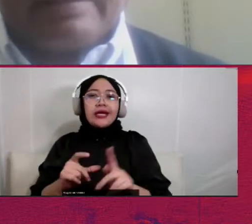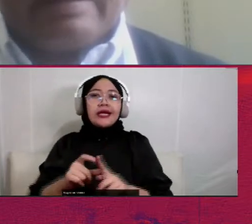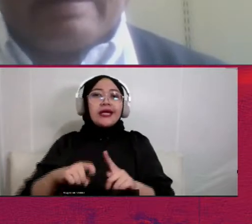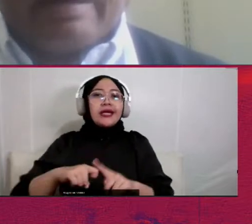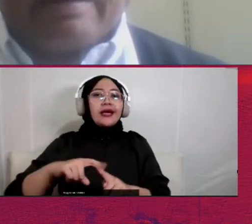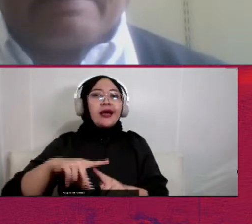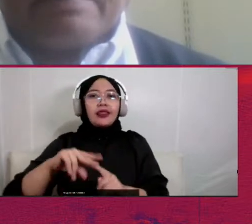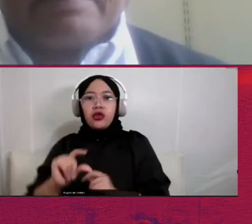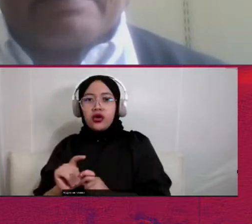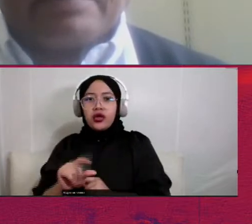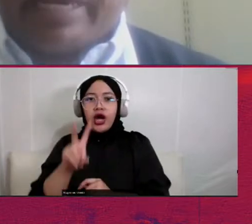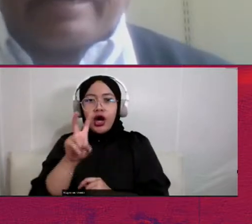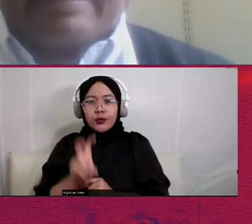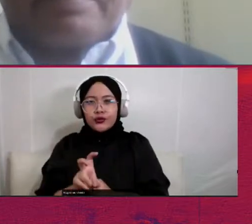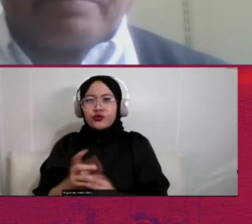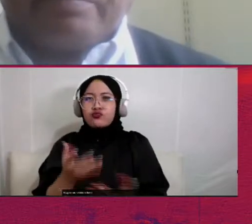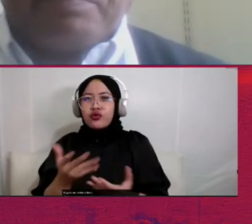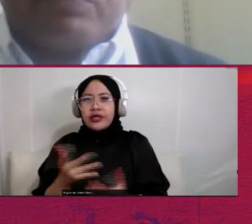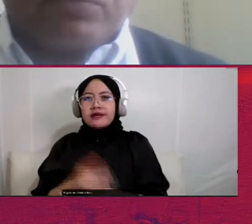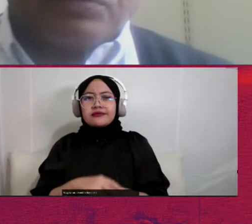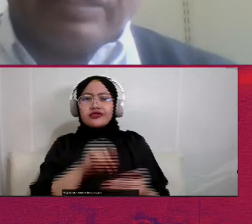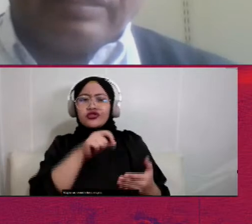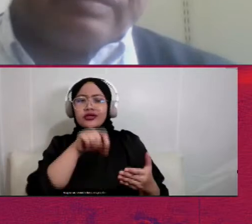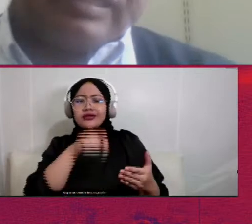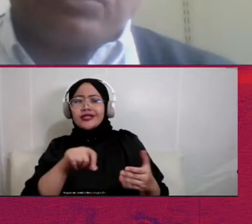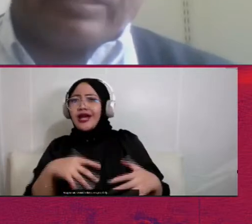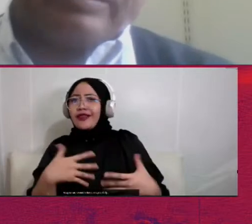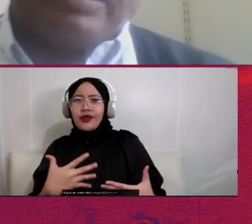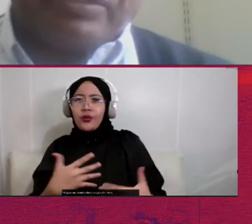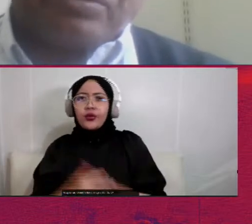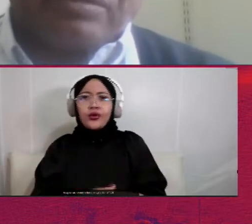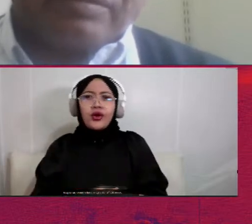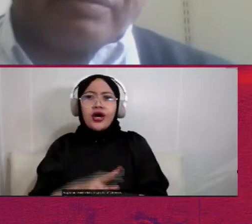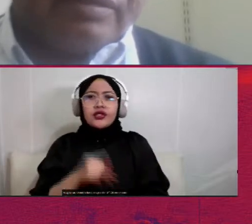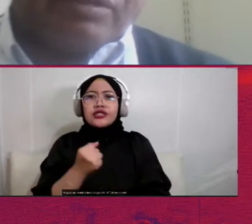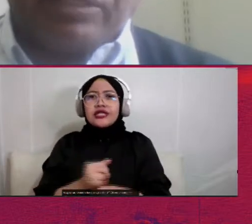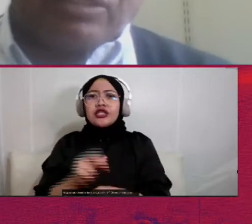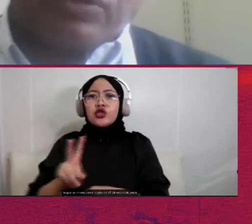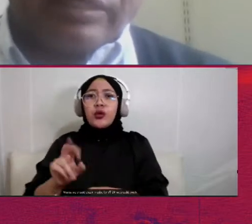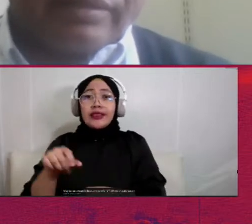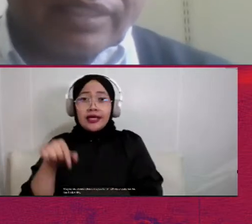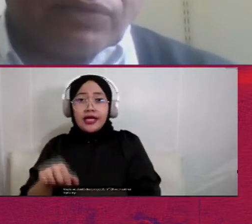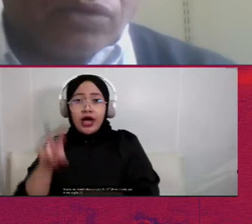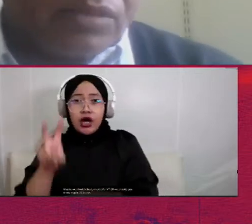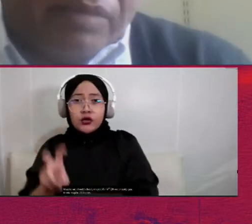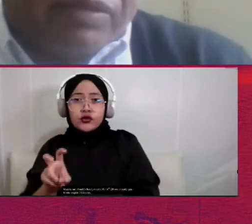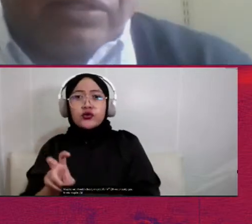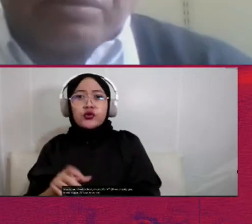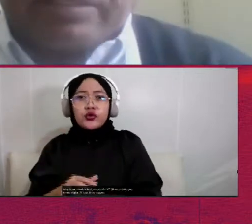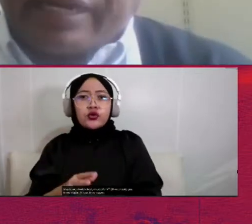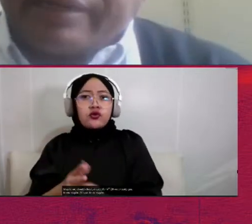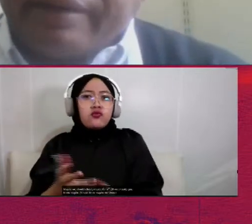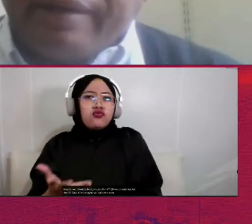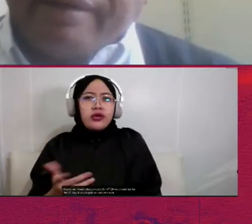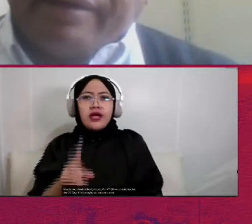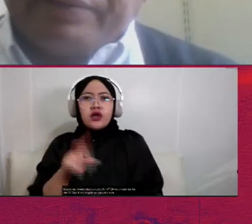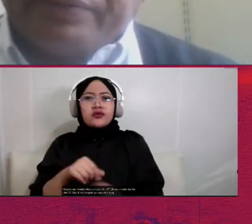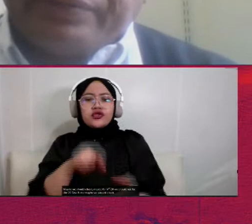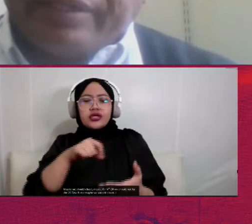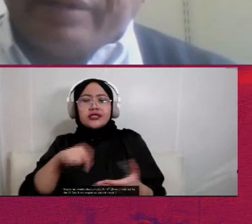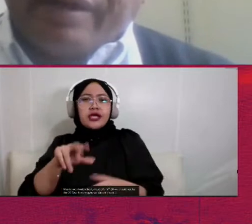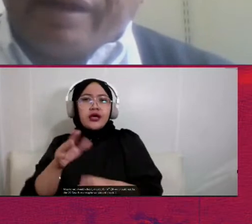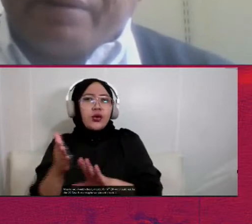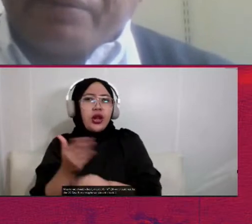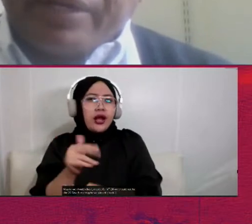should check, maybe through the T20, we should, the T20 Task Force, maybe we should check